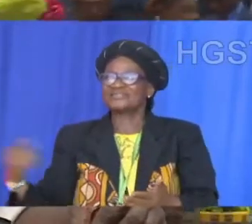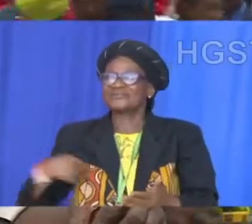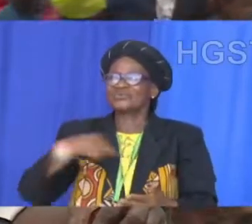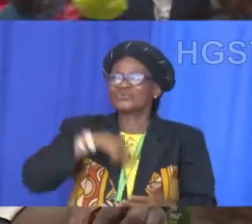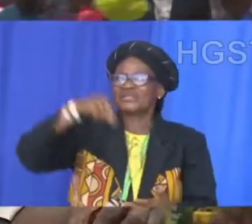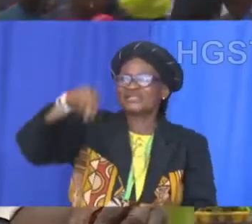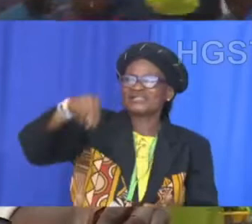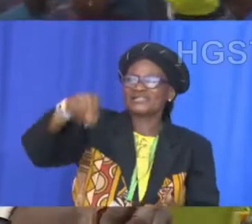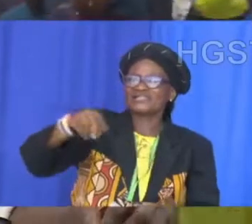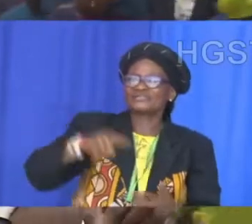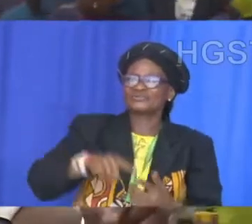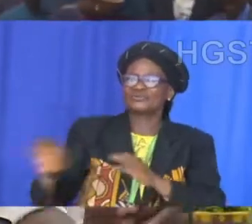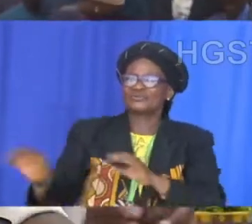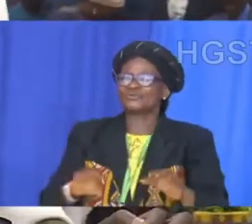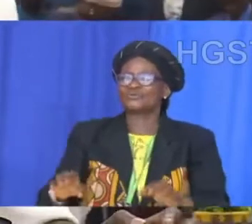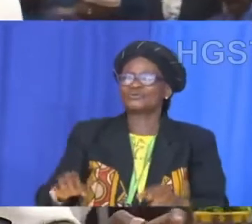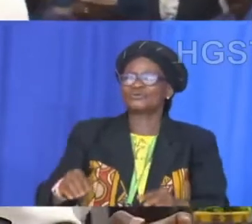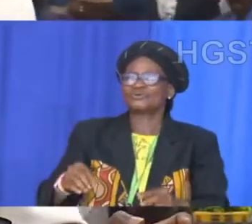years ago.